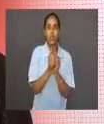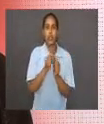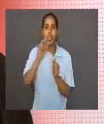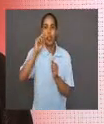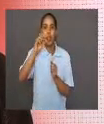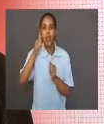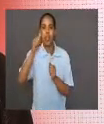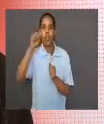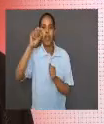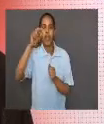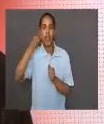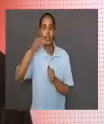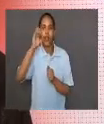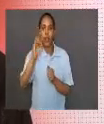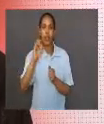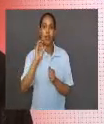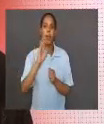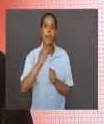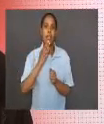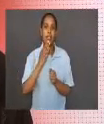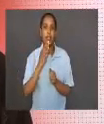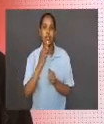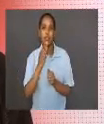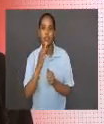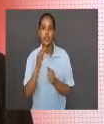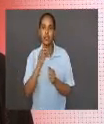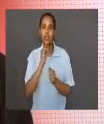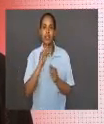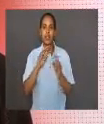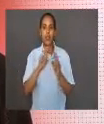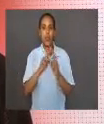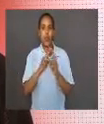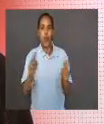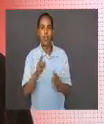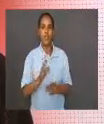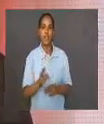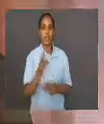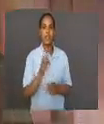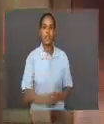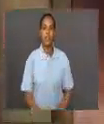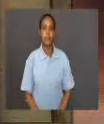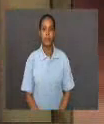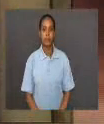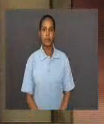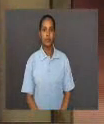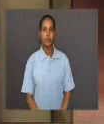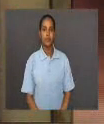sodium hydroxide, a base, is quite fast.